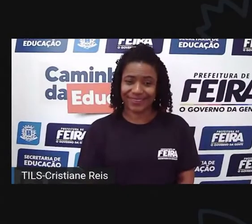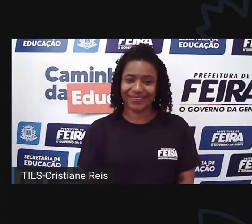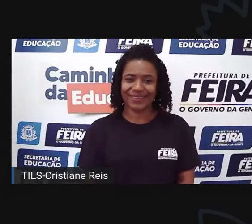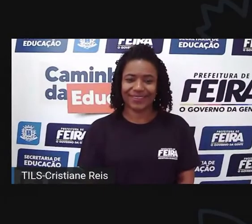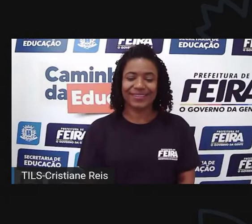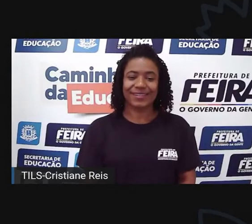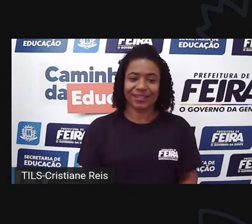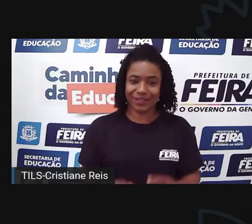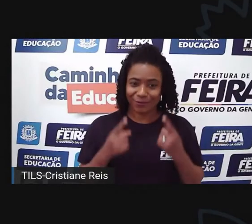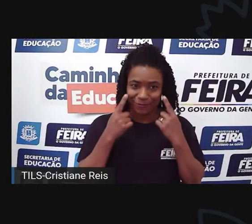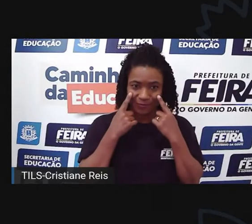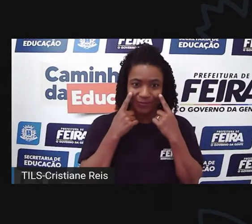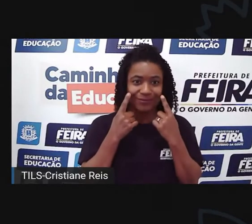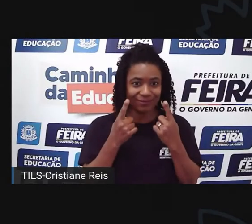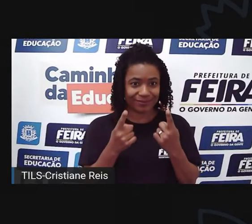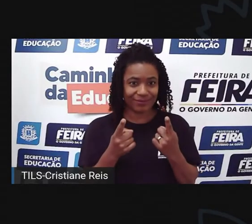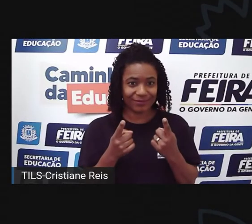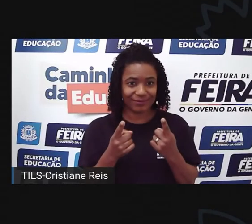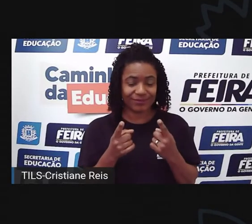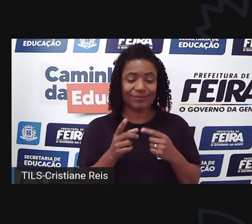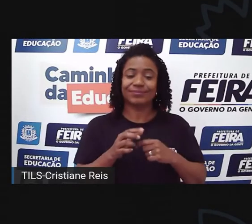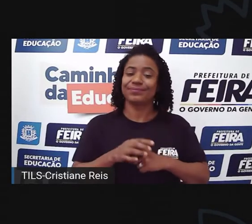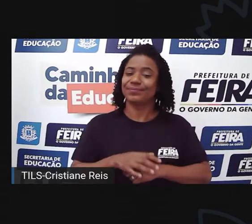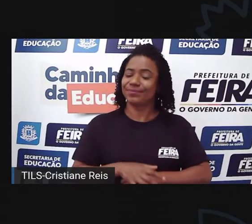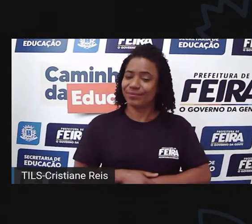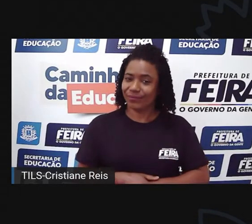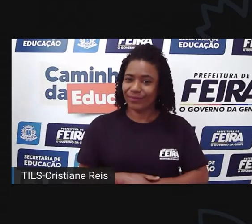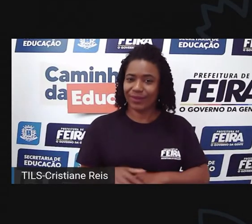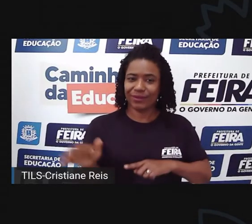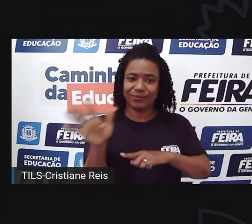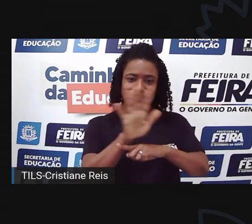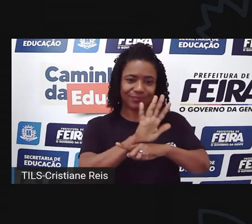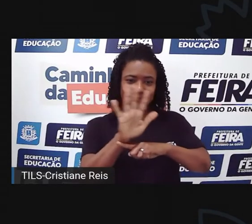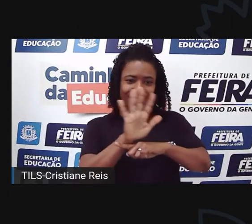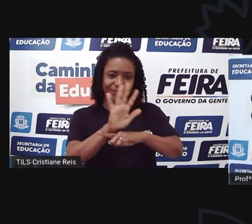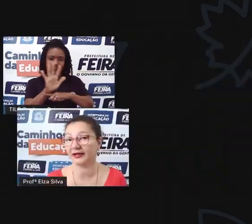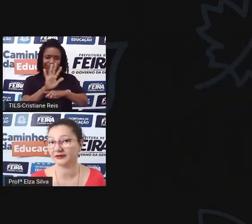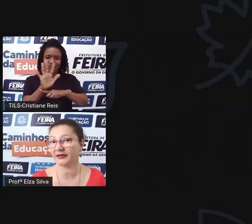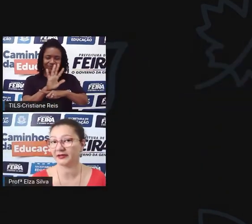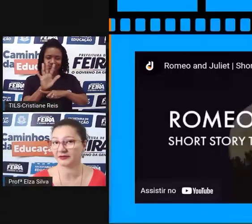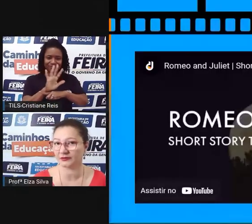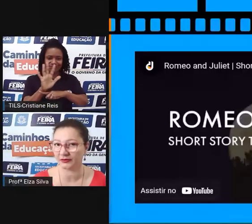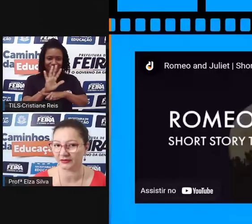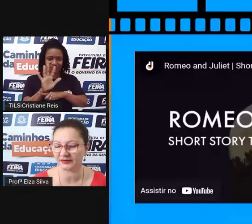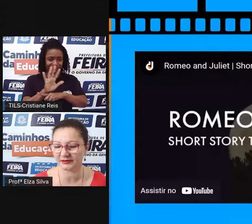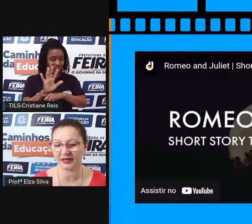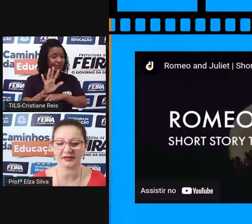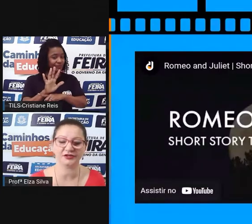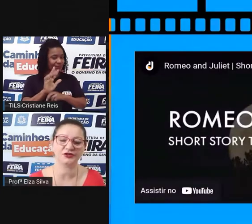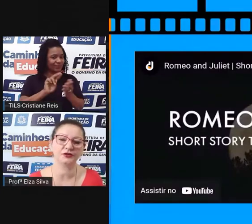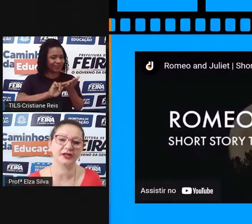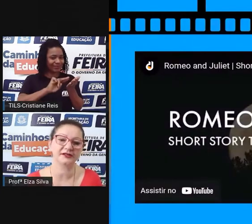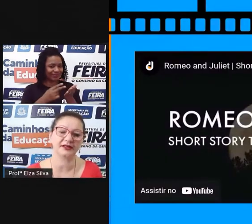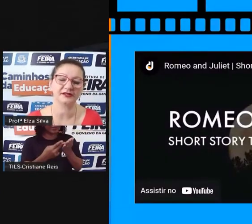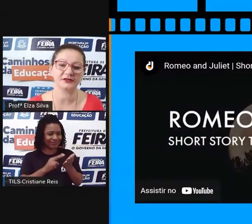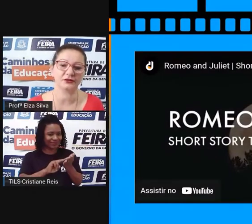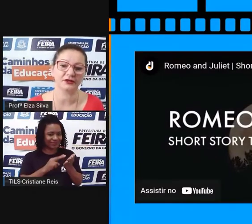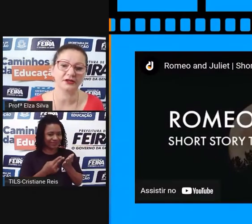then, in fact, this video is a one of the versions of